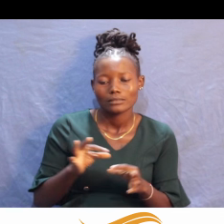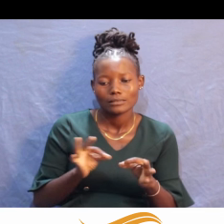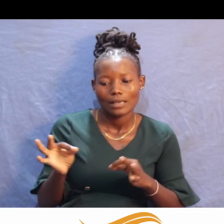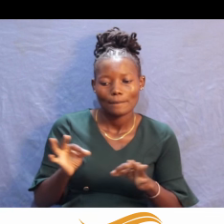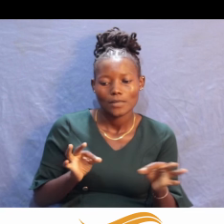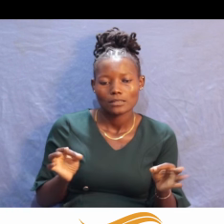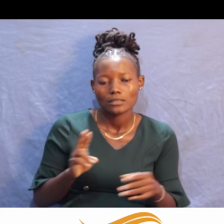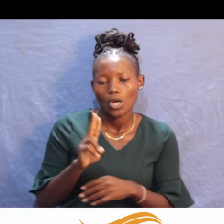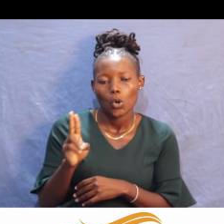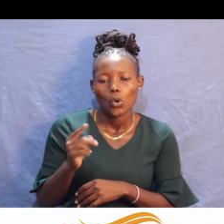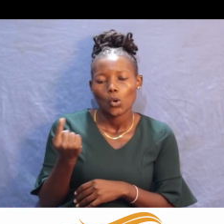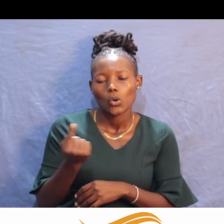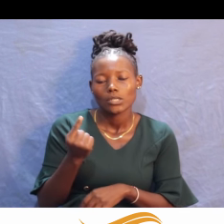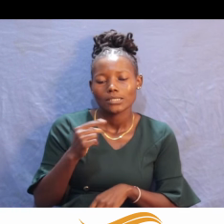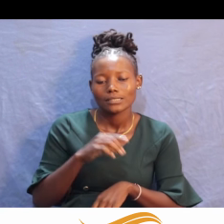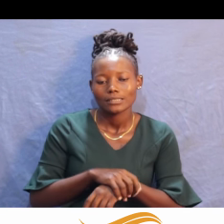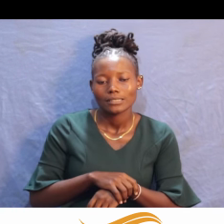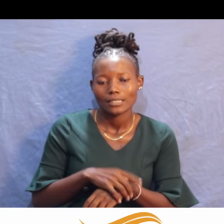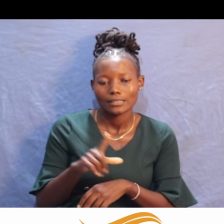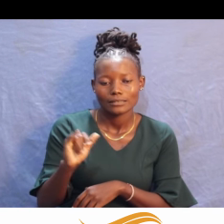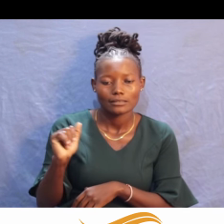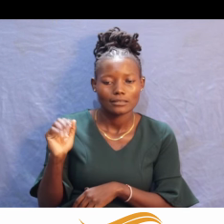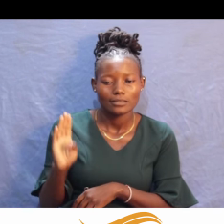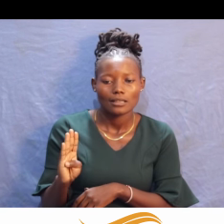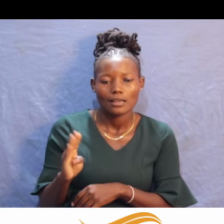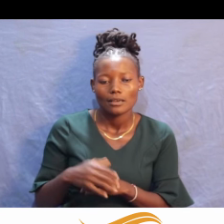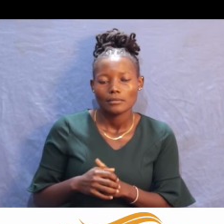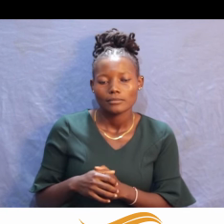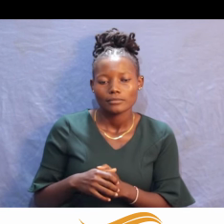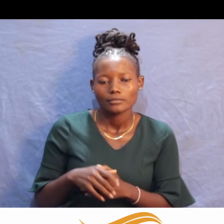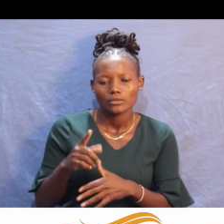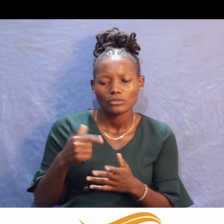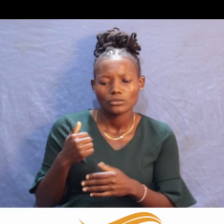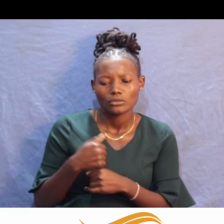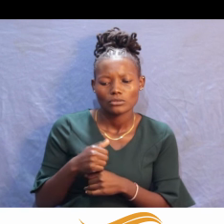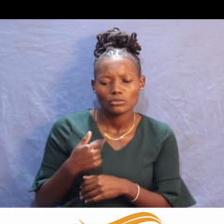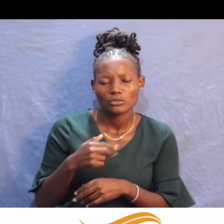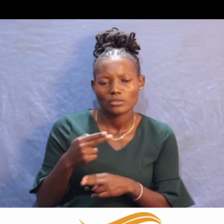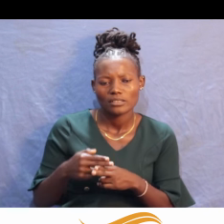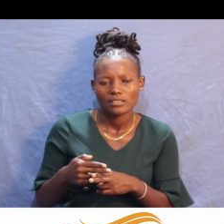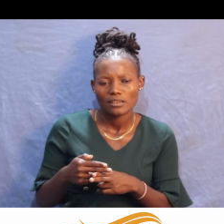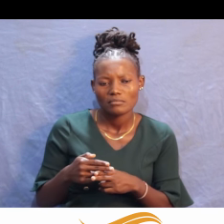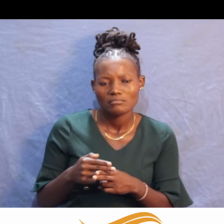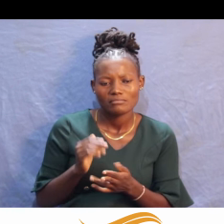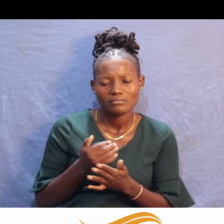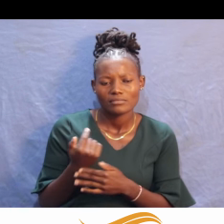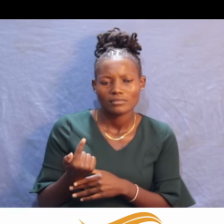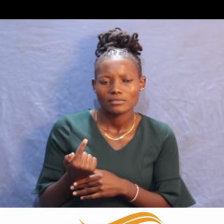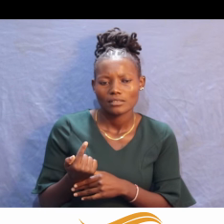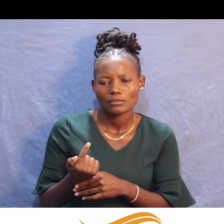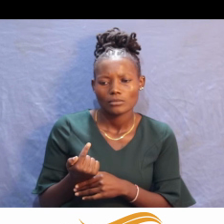only obtained in a lab. What do you call those? Somebody